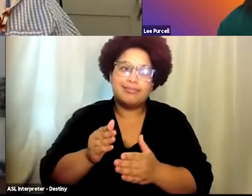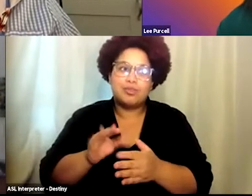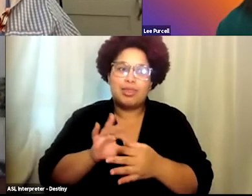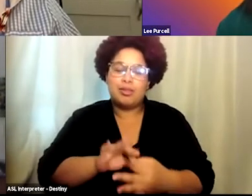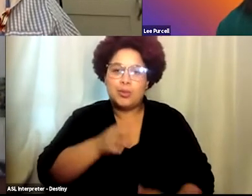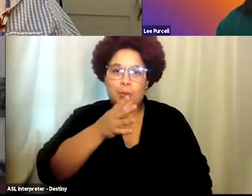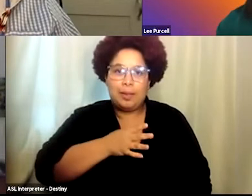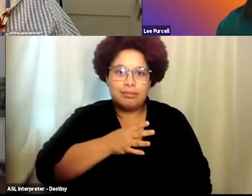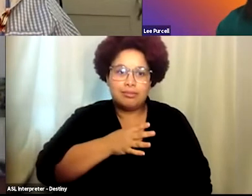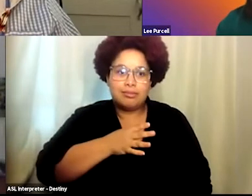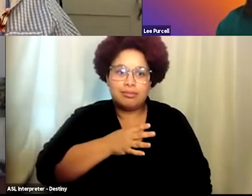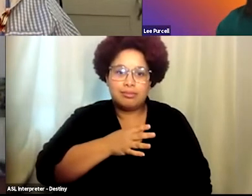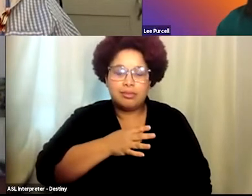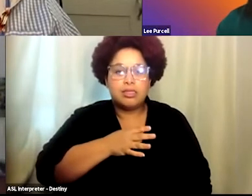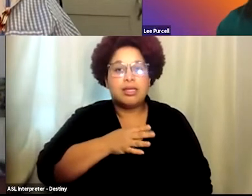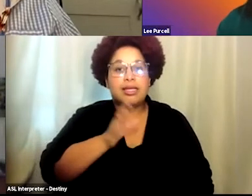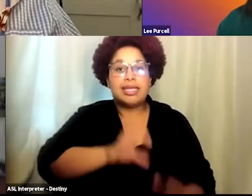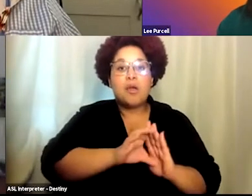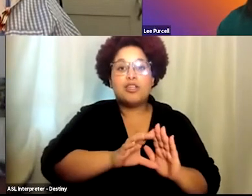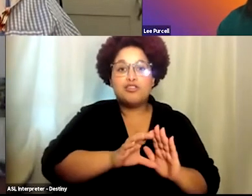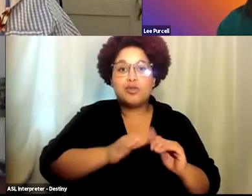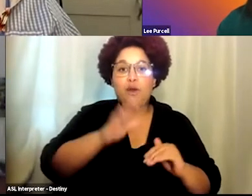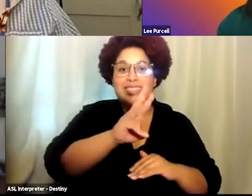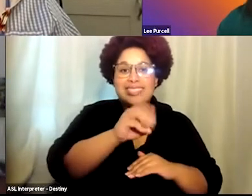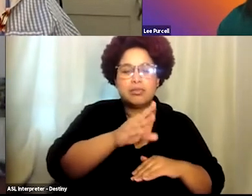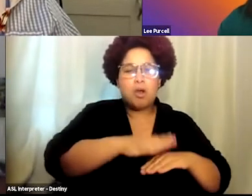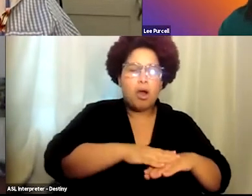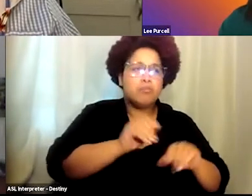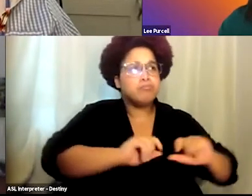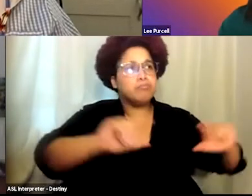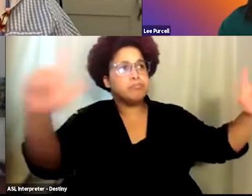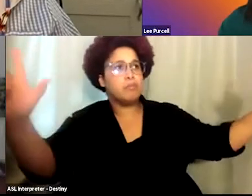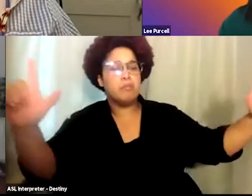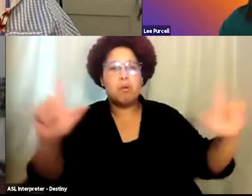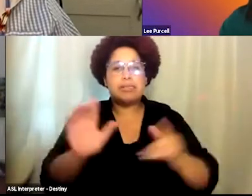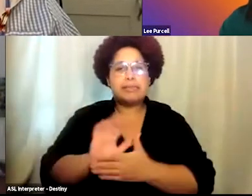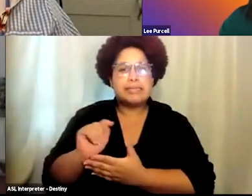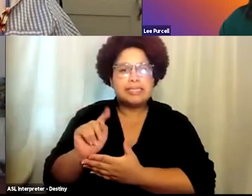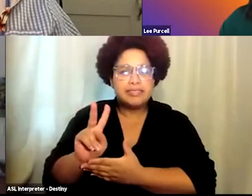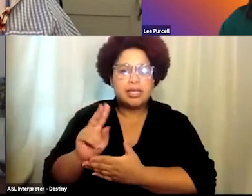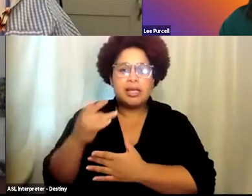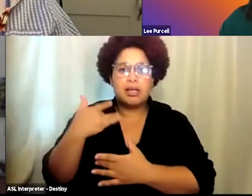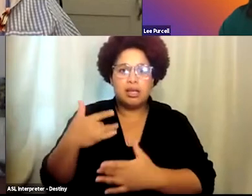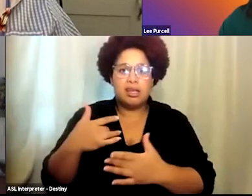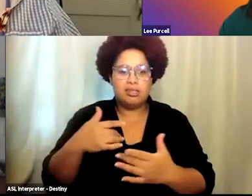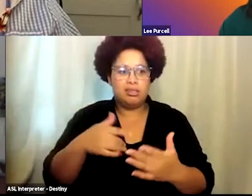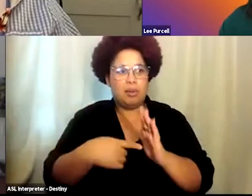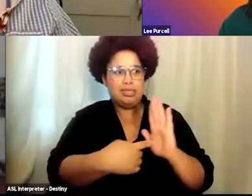When characters over 60 appear on large or small screens, the litany of